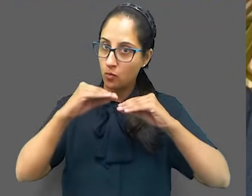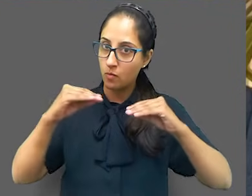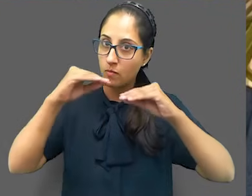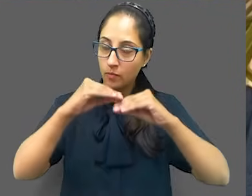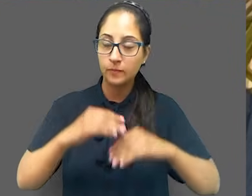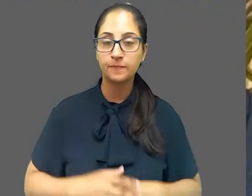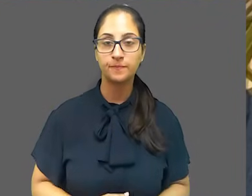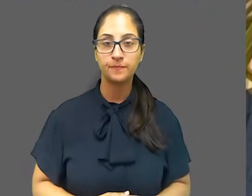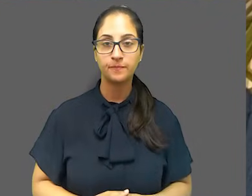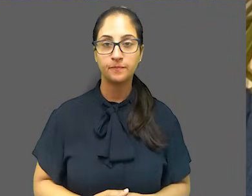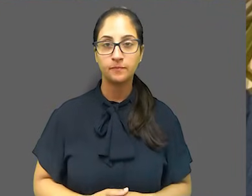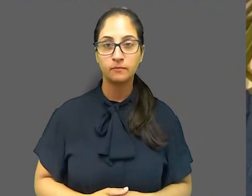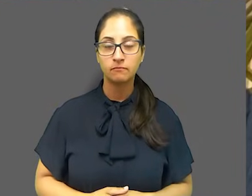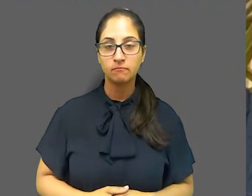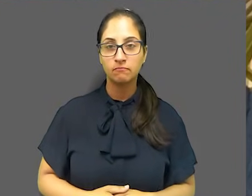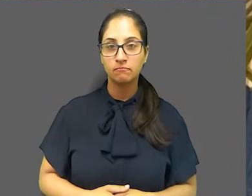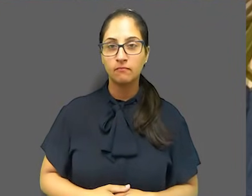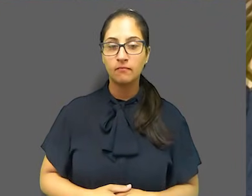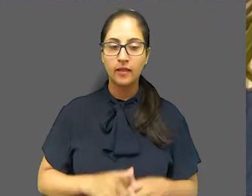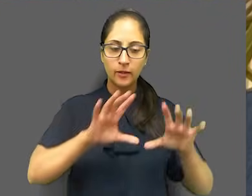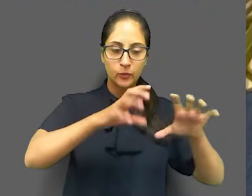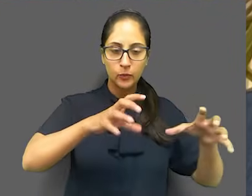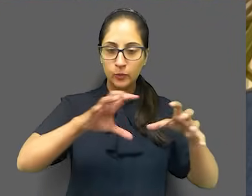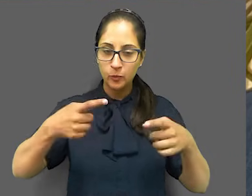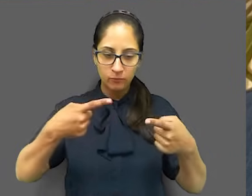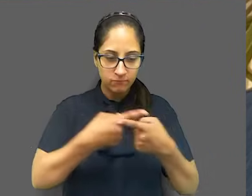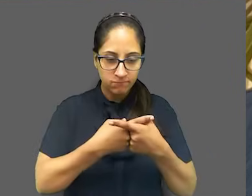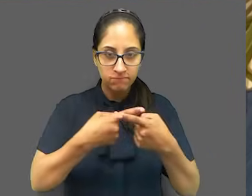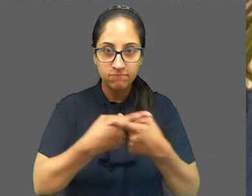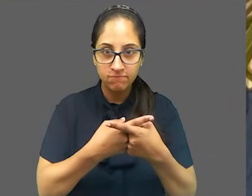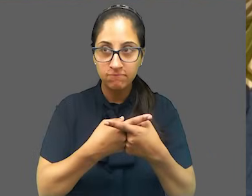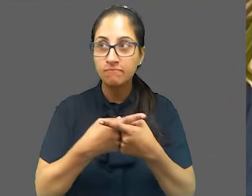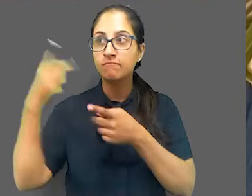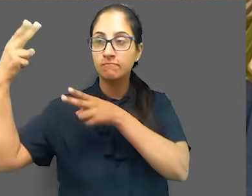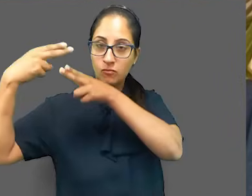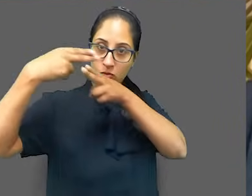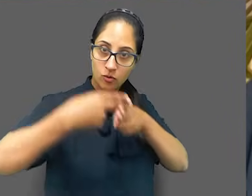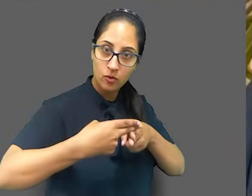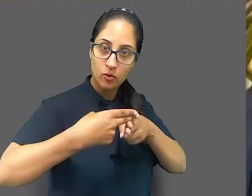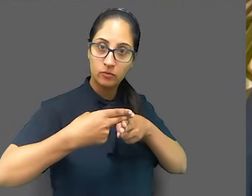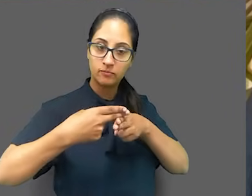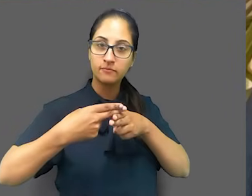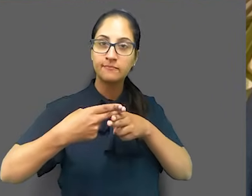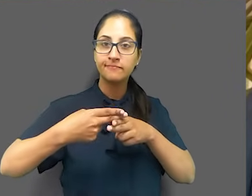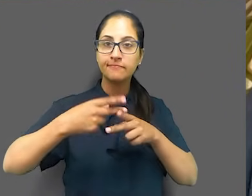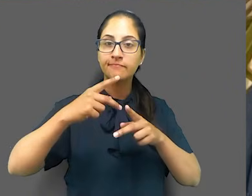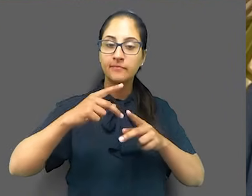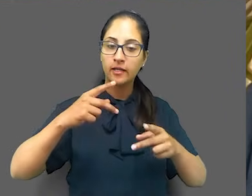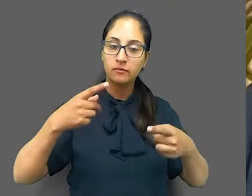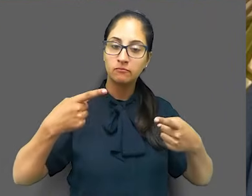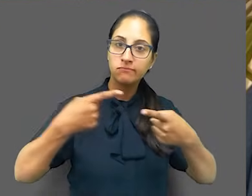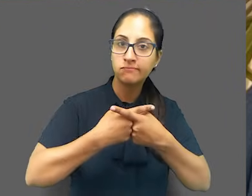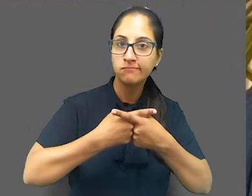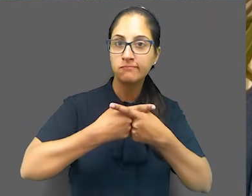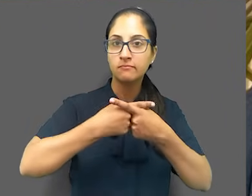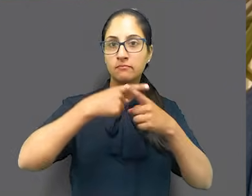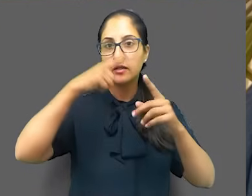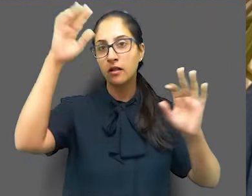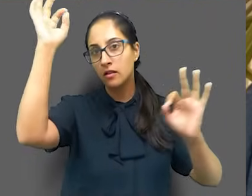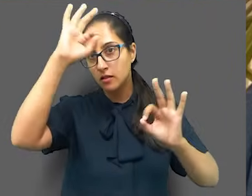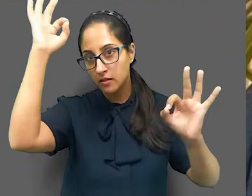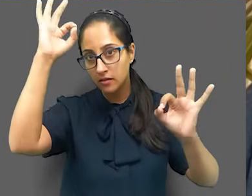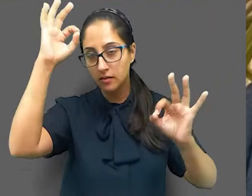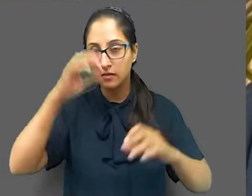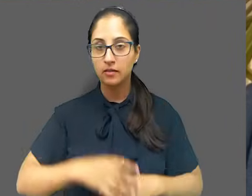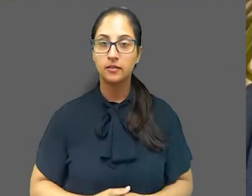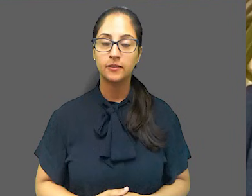he terms as a clash of ignorances. And as a result of that, Imam